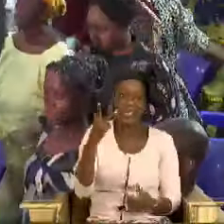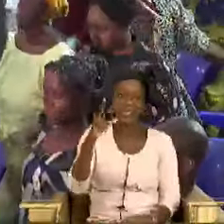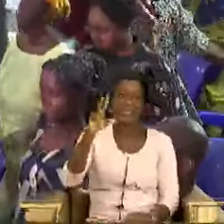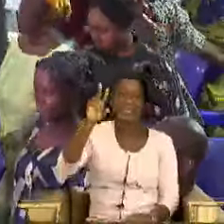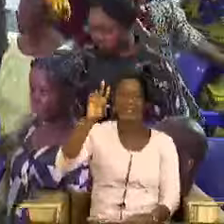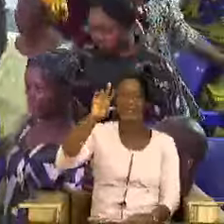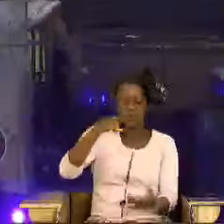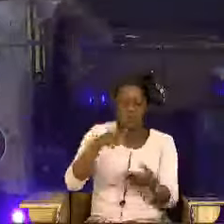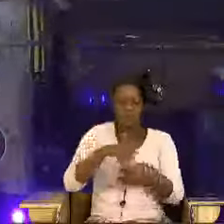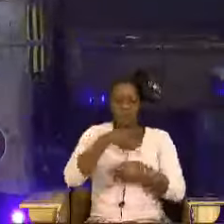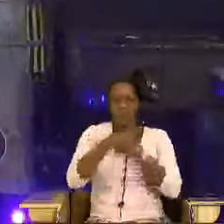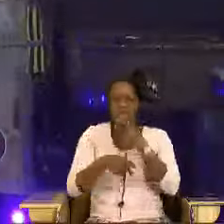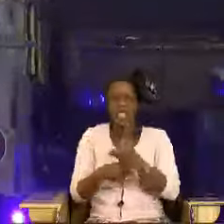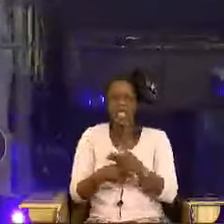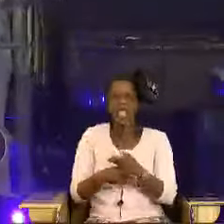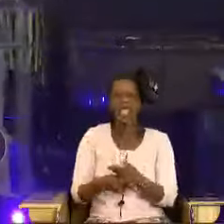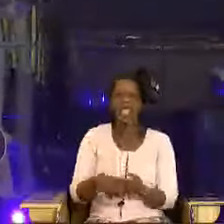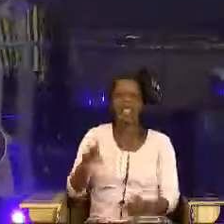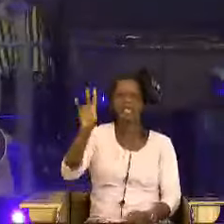of this year 2023